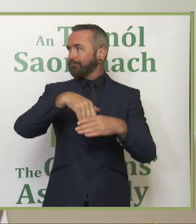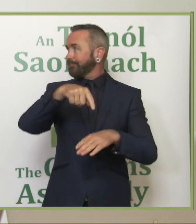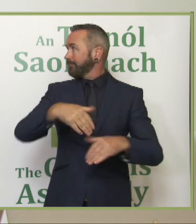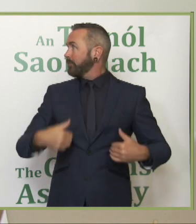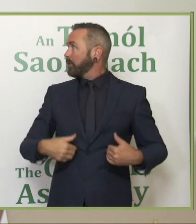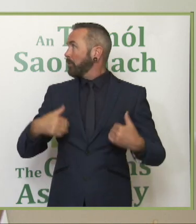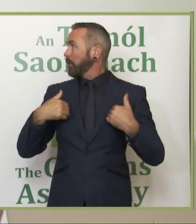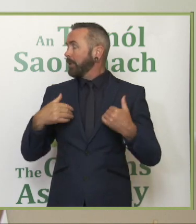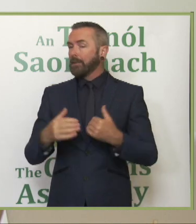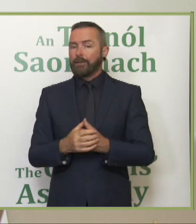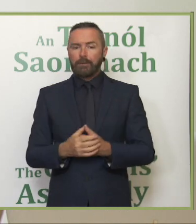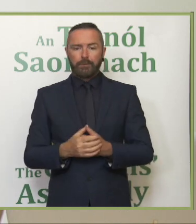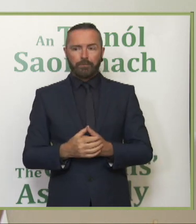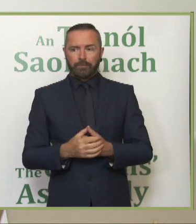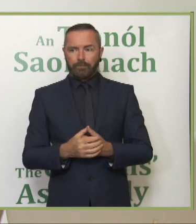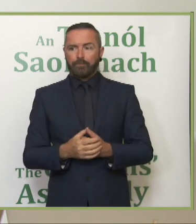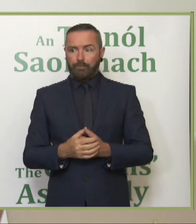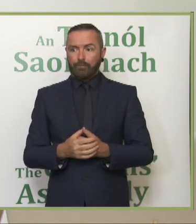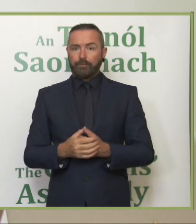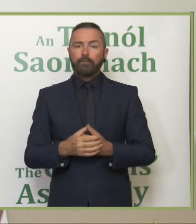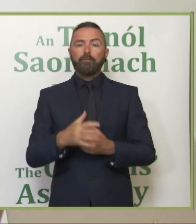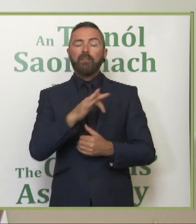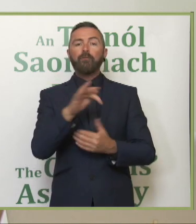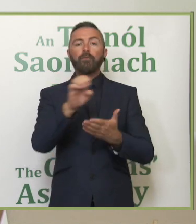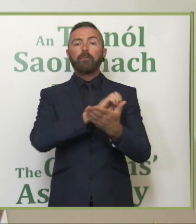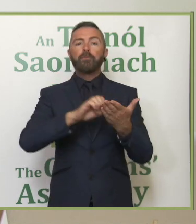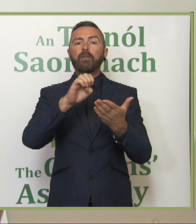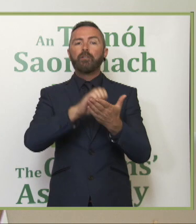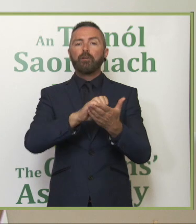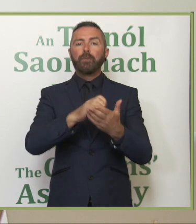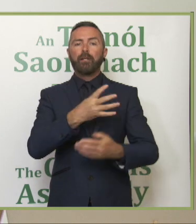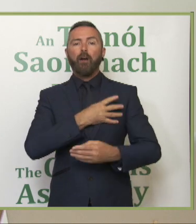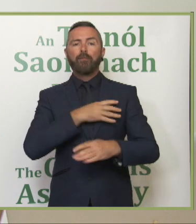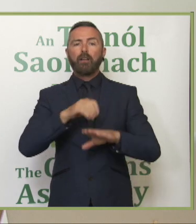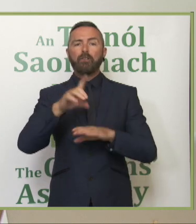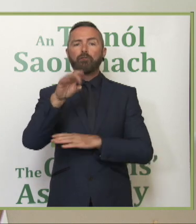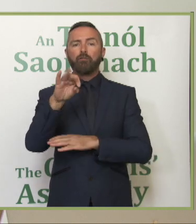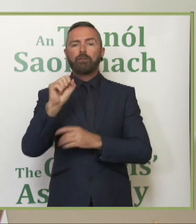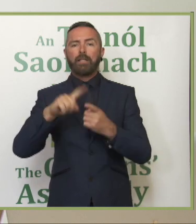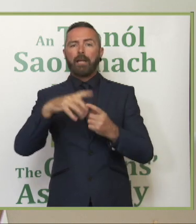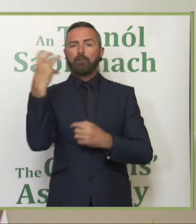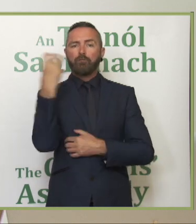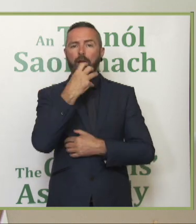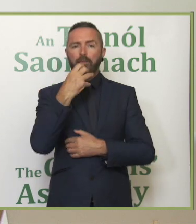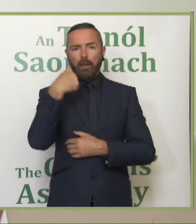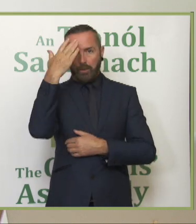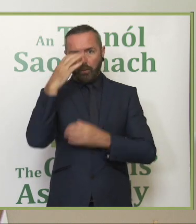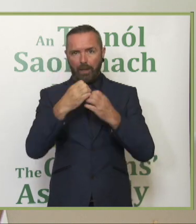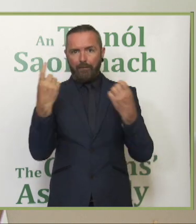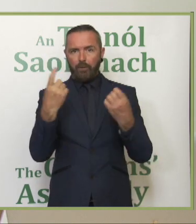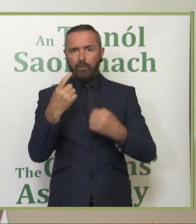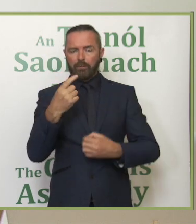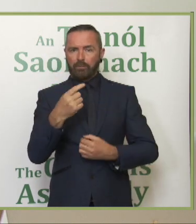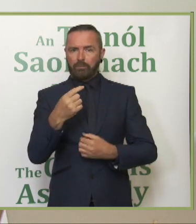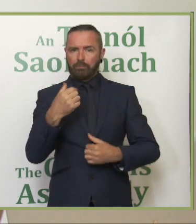morning from the UN Office on Drugs and Crime. And I know everybody's particularly interested in what has been a